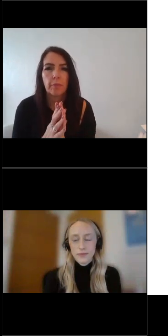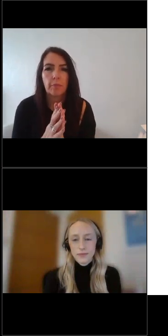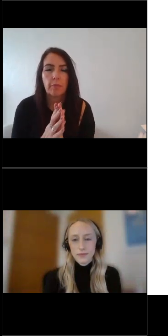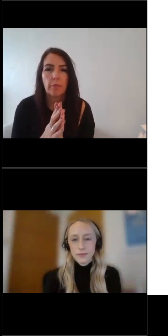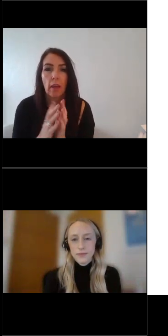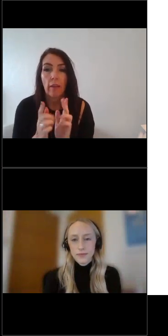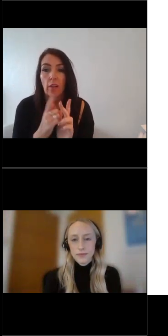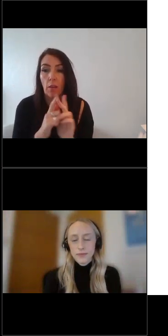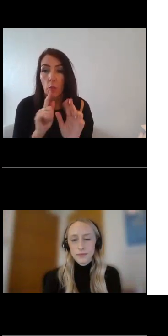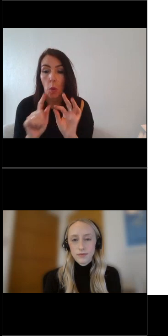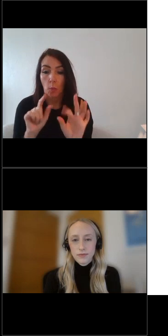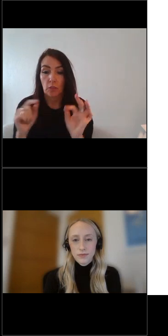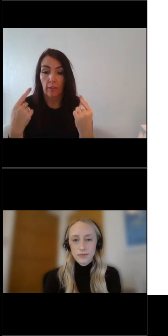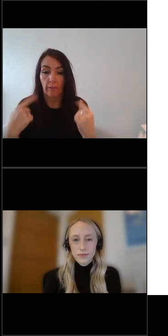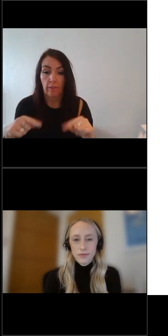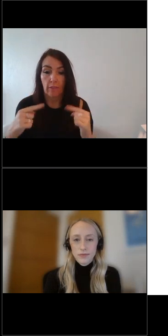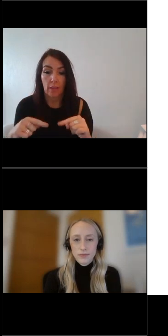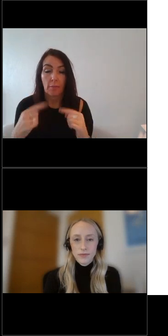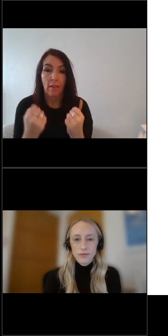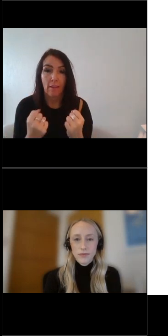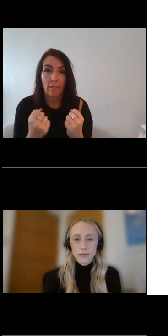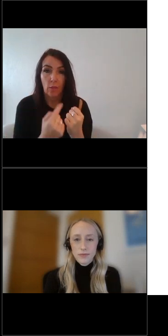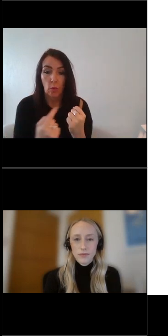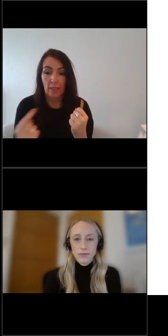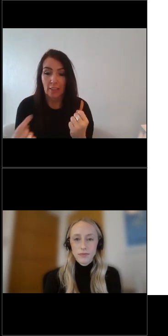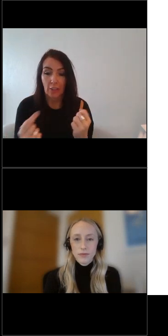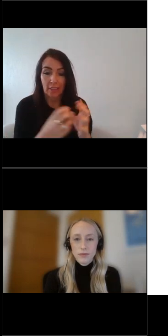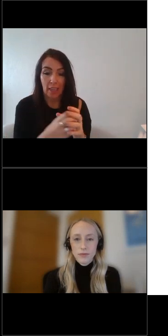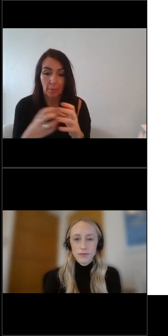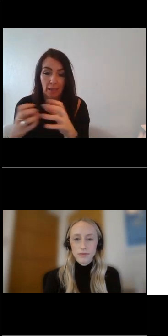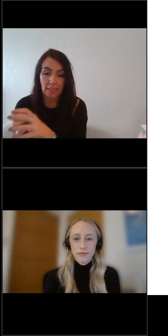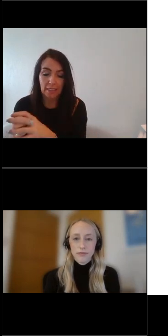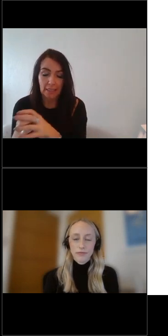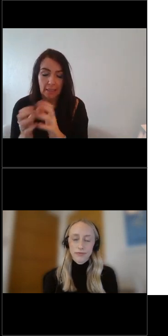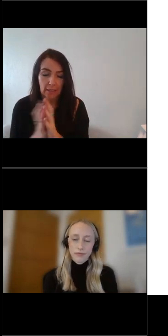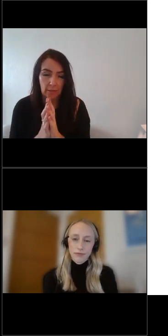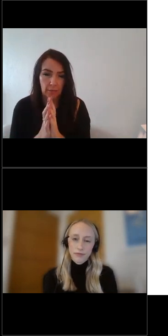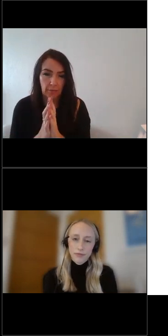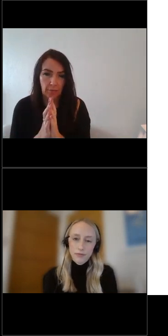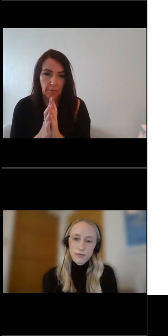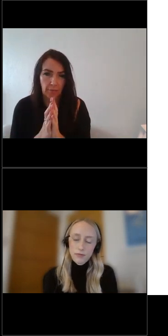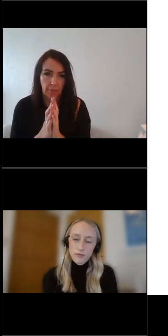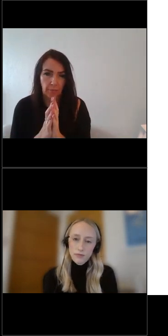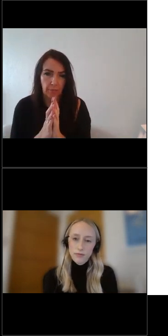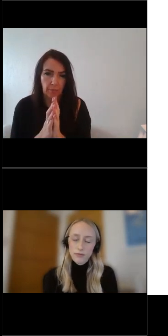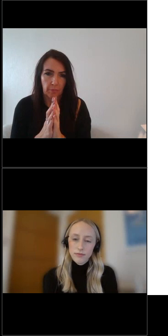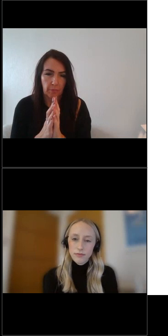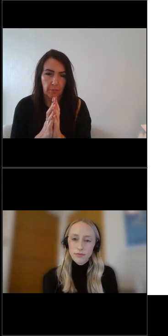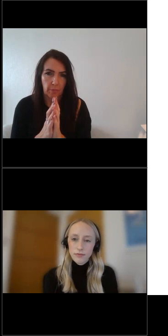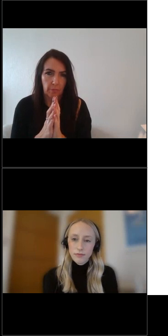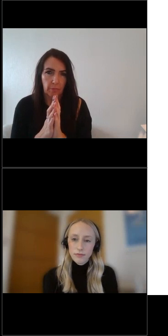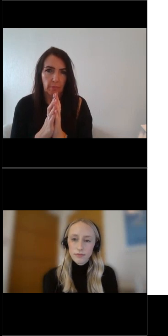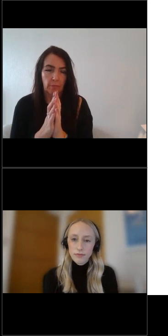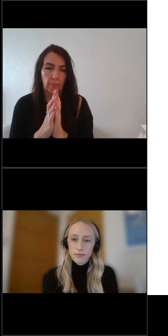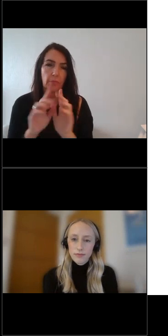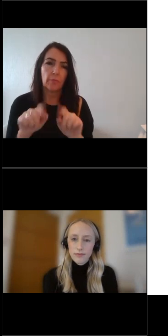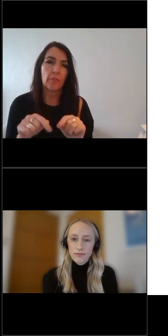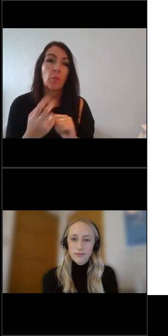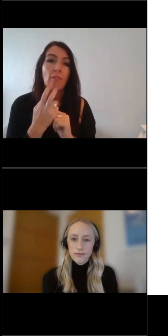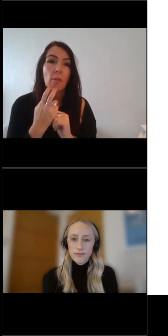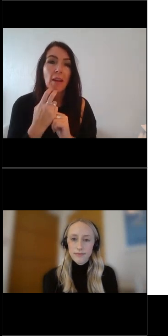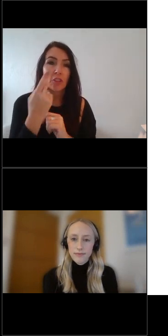options available in each segment. The key thing is a battery